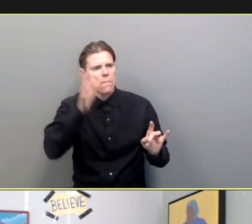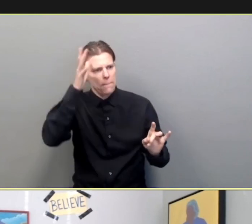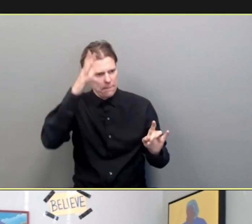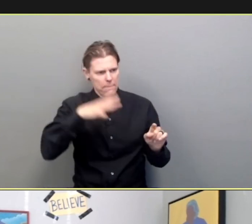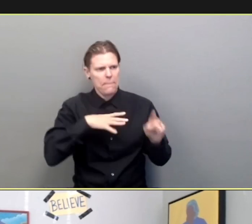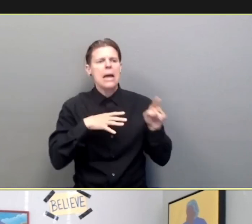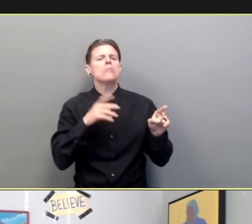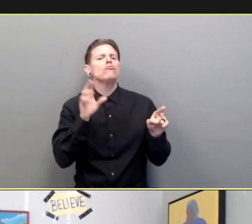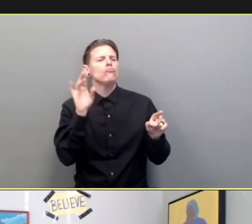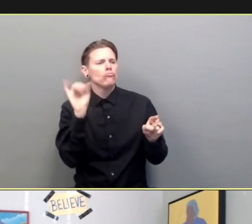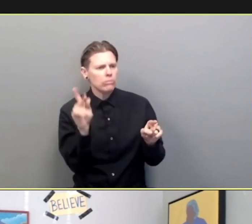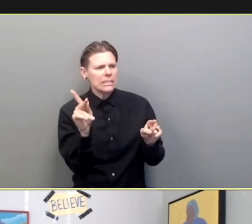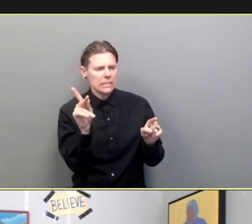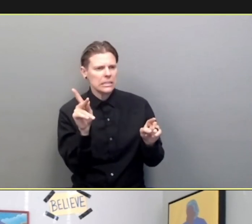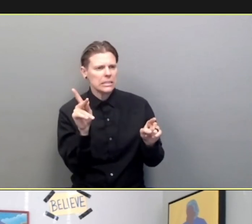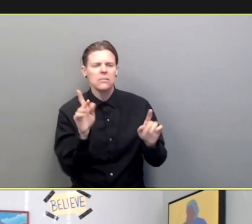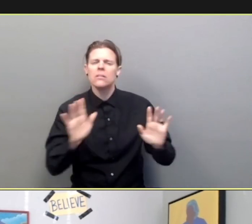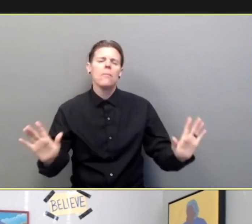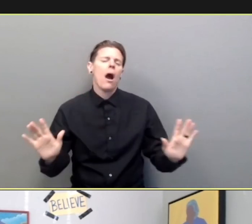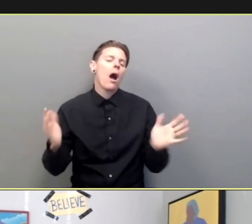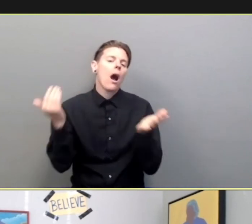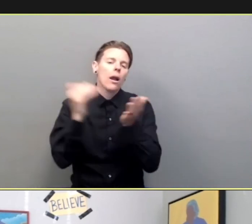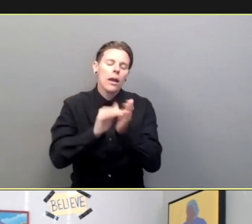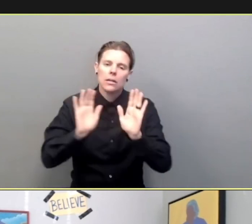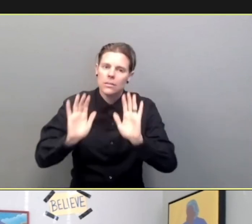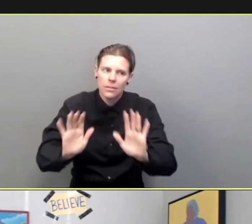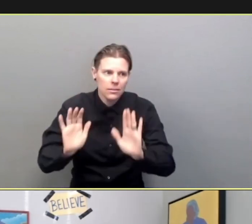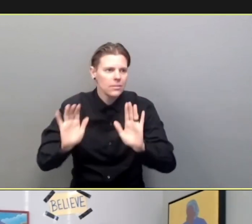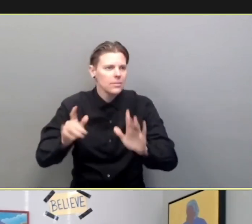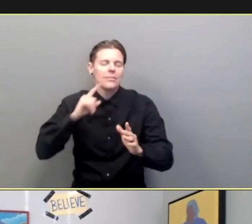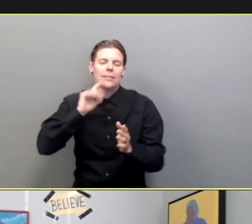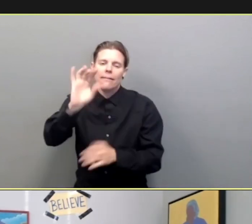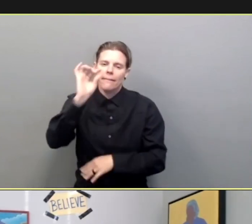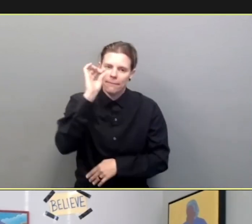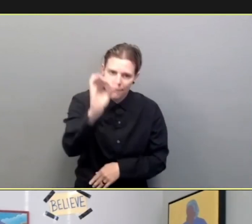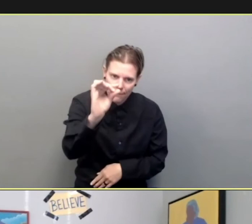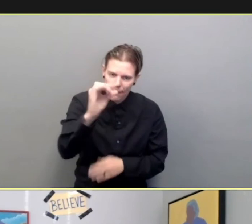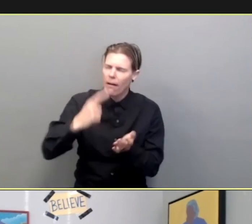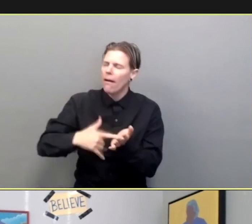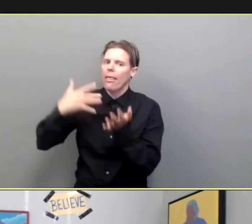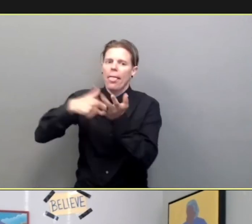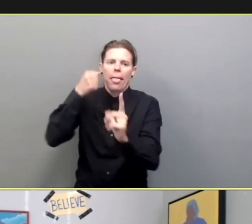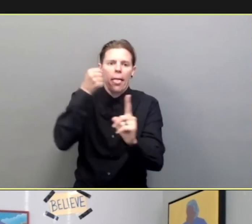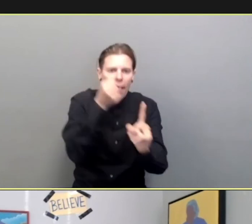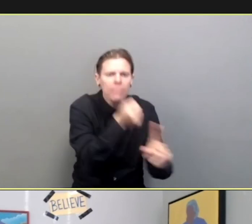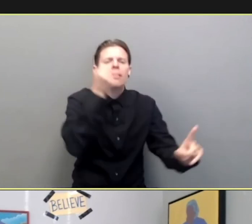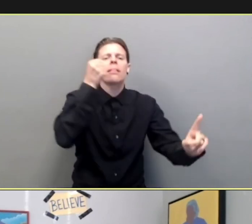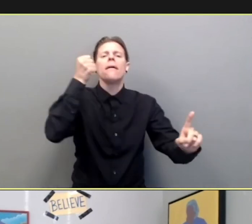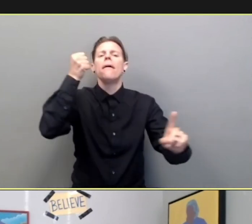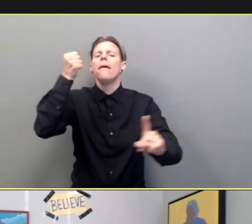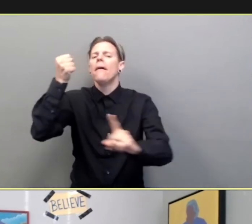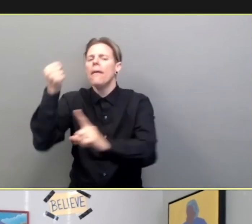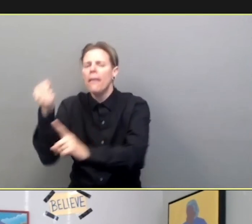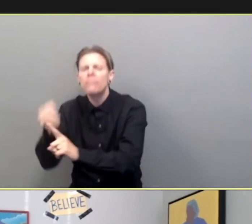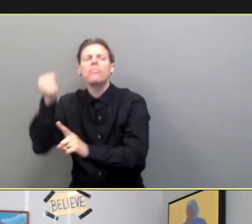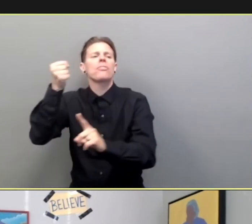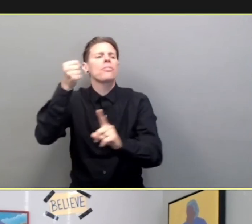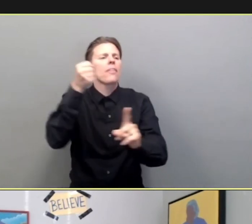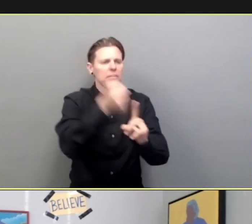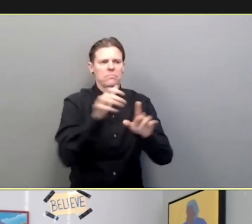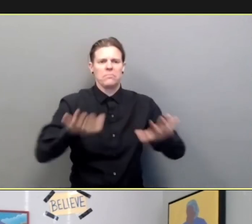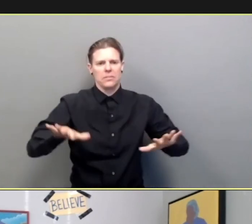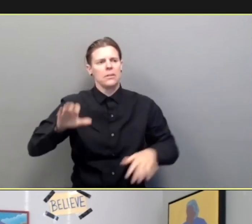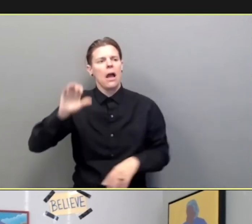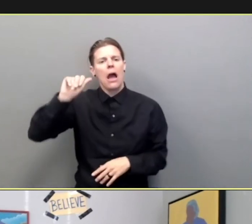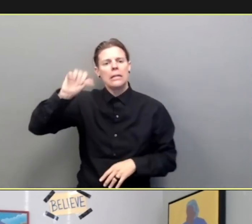again, these are rare events, and what was determined is that the risk of acquiring COVID and